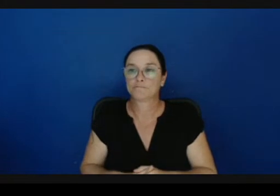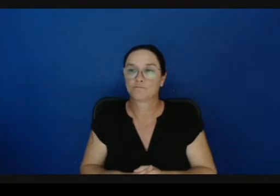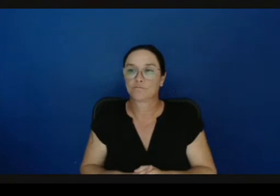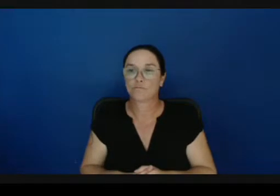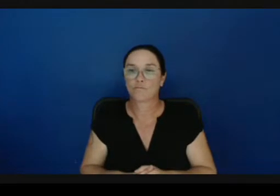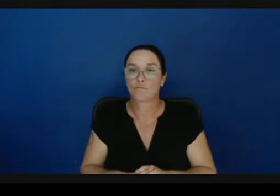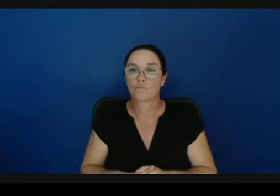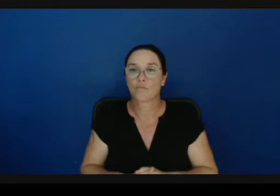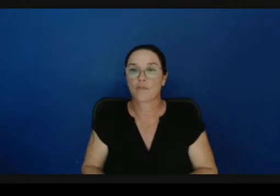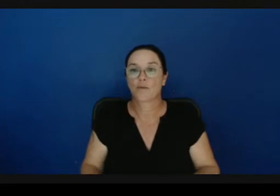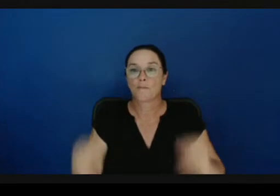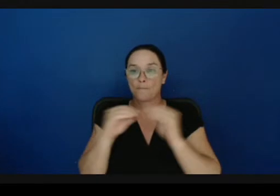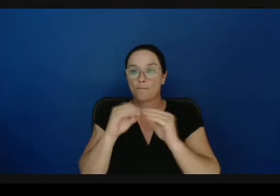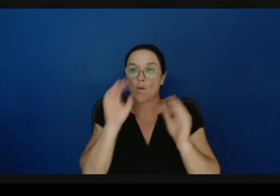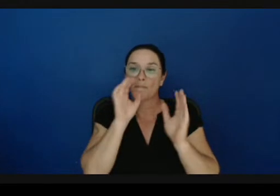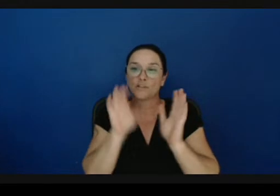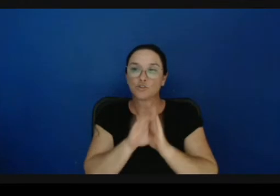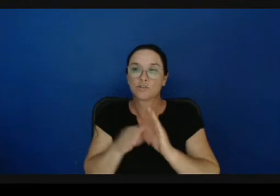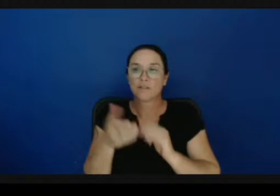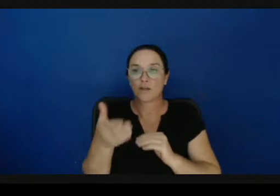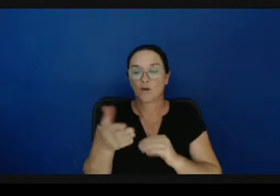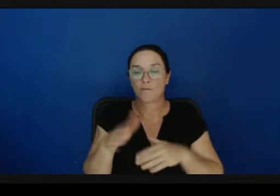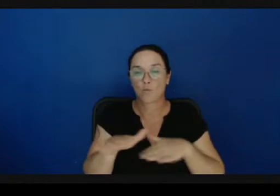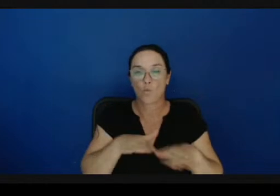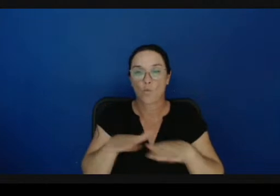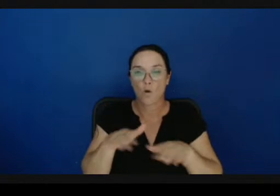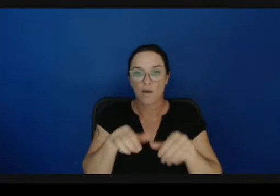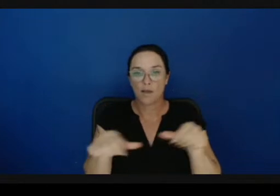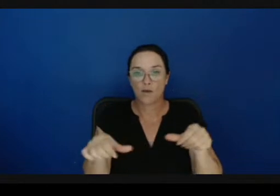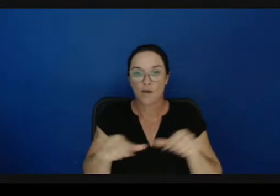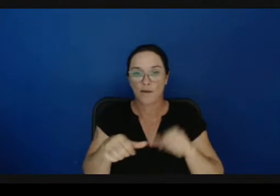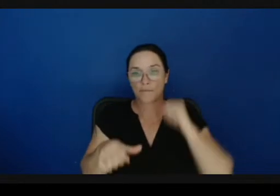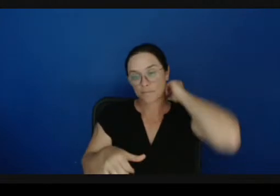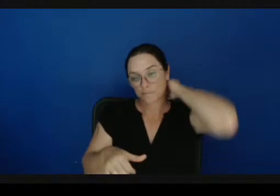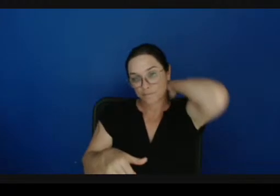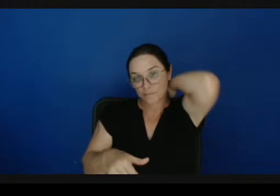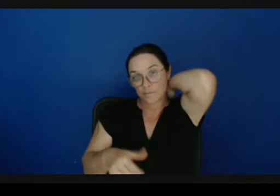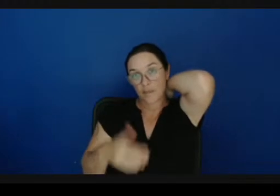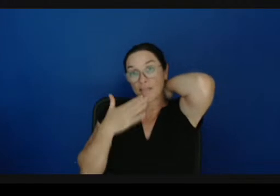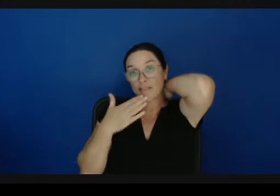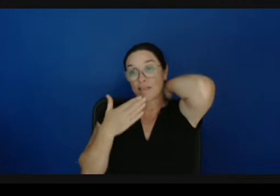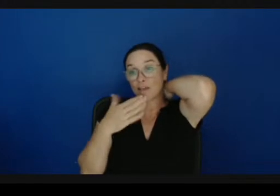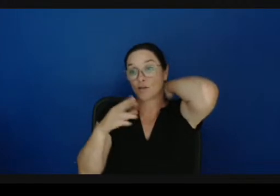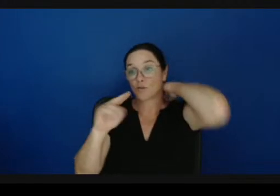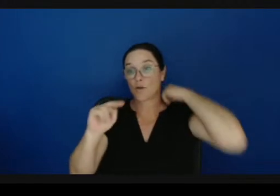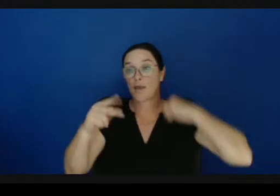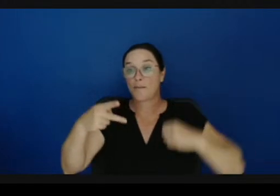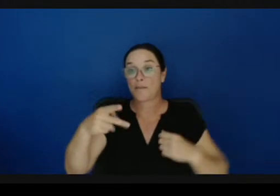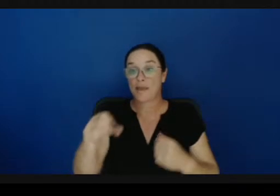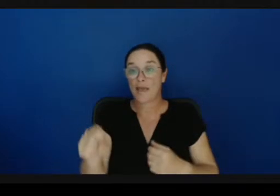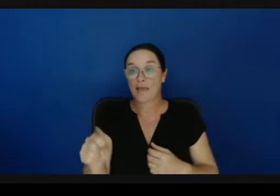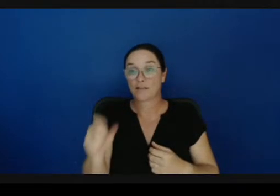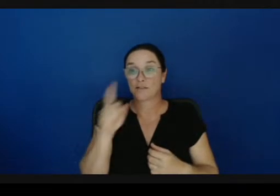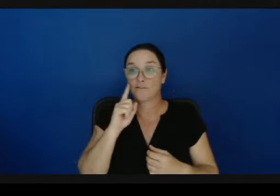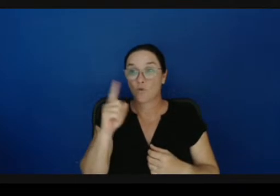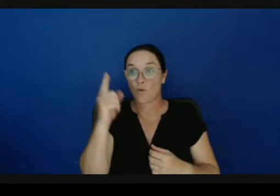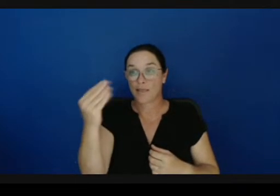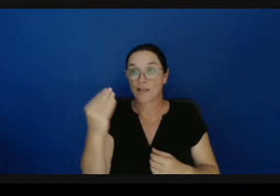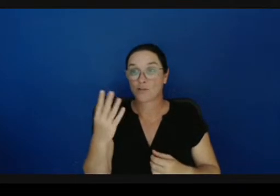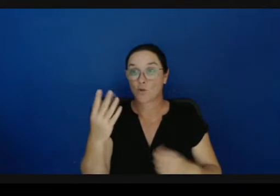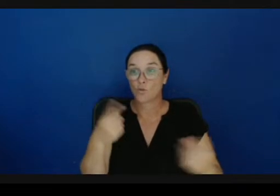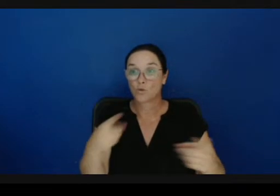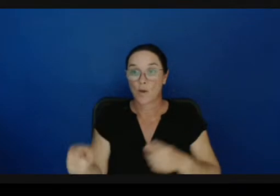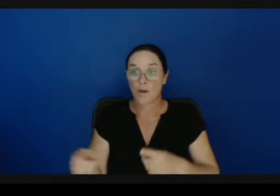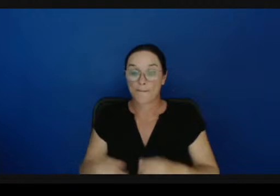And there's some more pictures of the boardwalk there. Thank you to NPS for keeping us updated on those. One thing